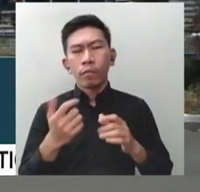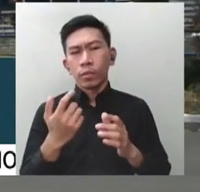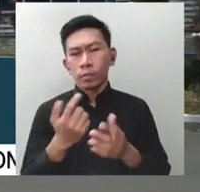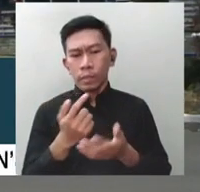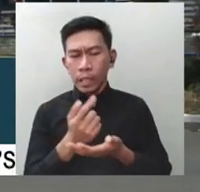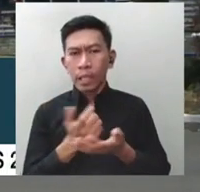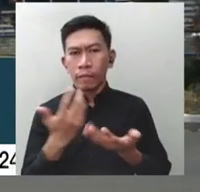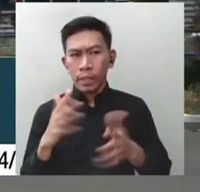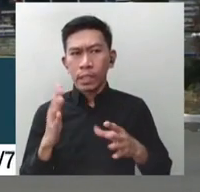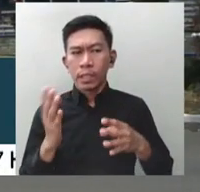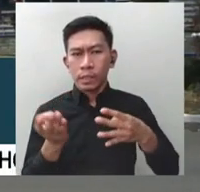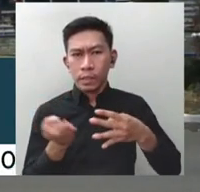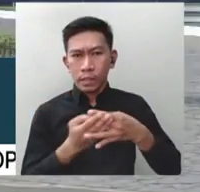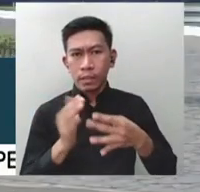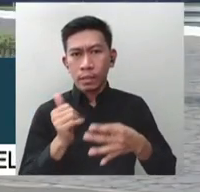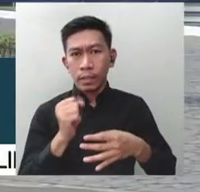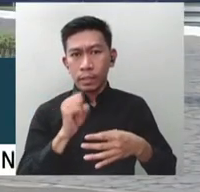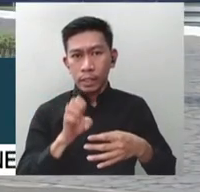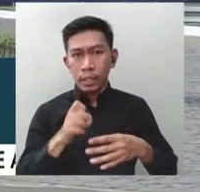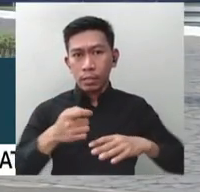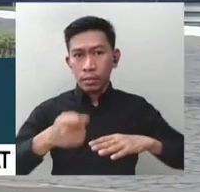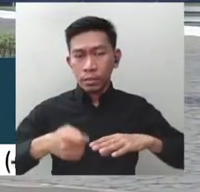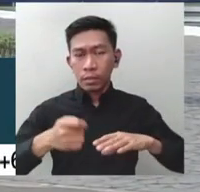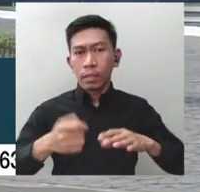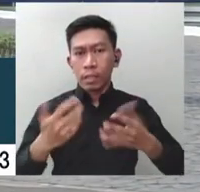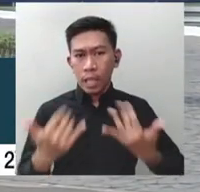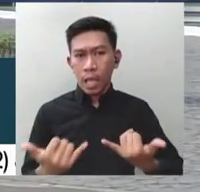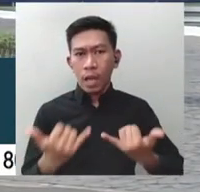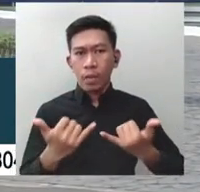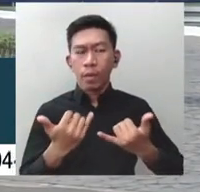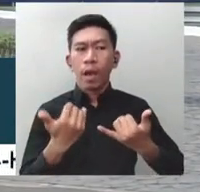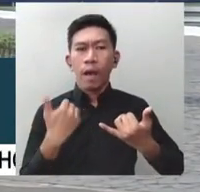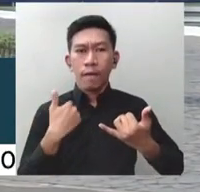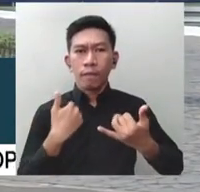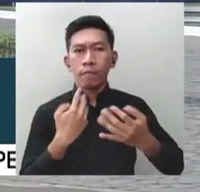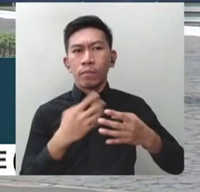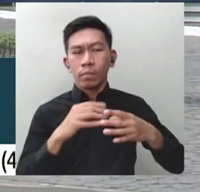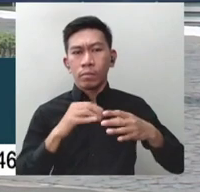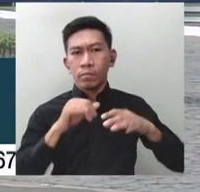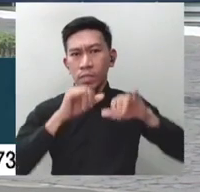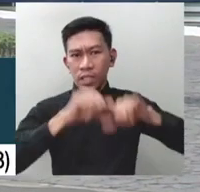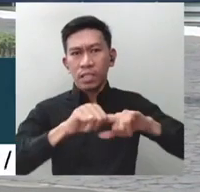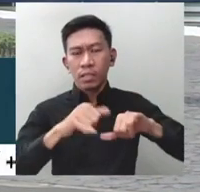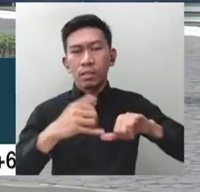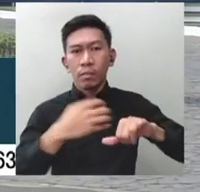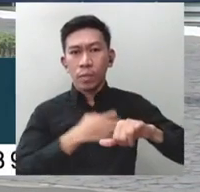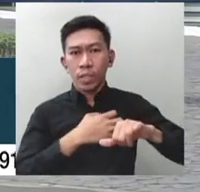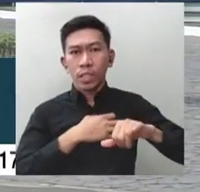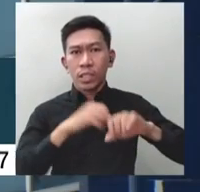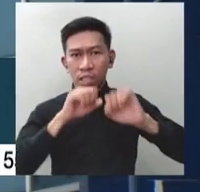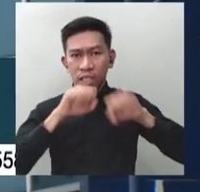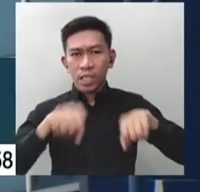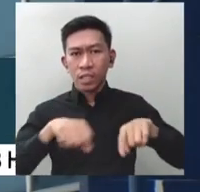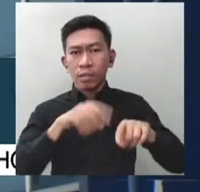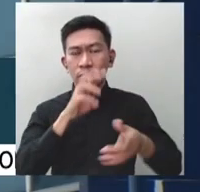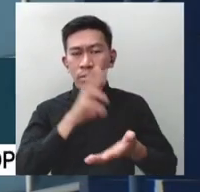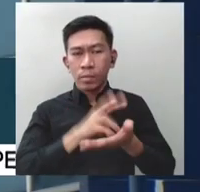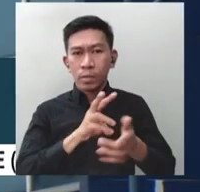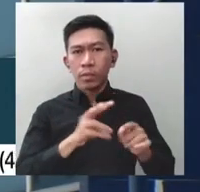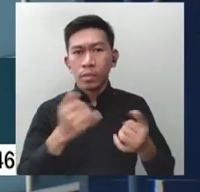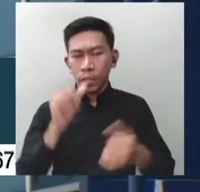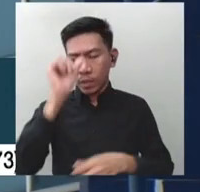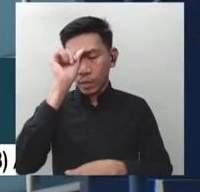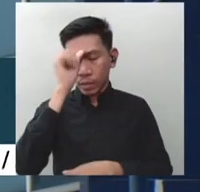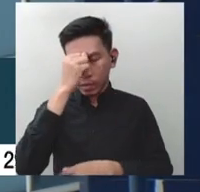currently detained in the police station. As a reminder to everyone that this kind of misdeeds and misactions on the part of our